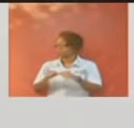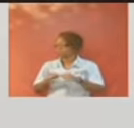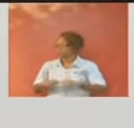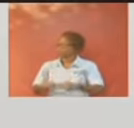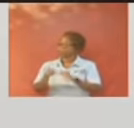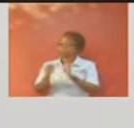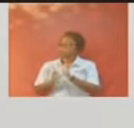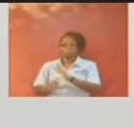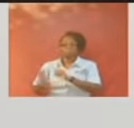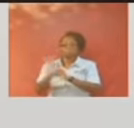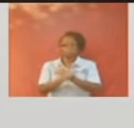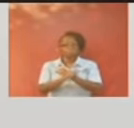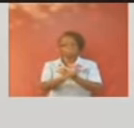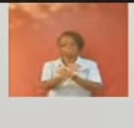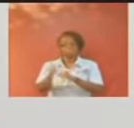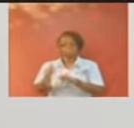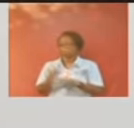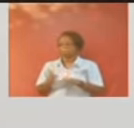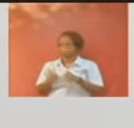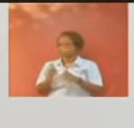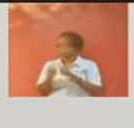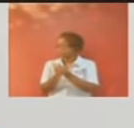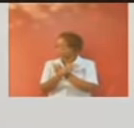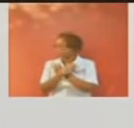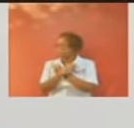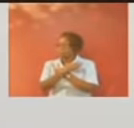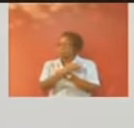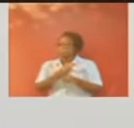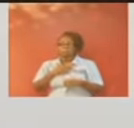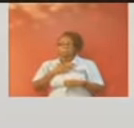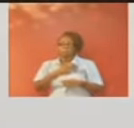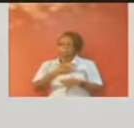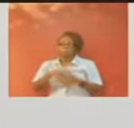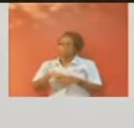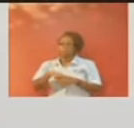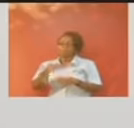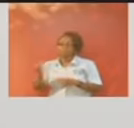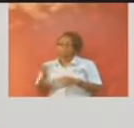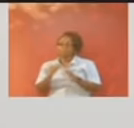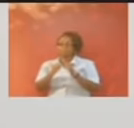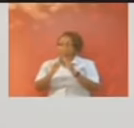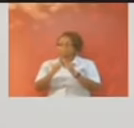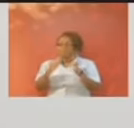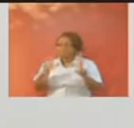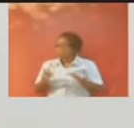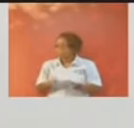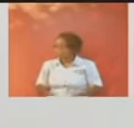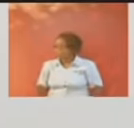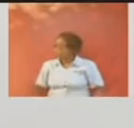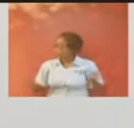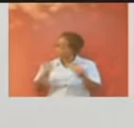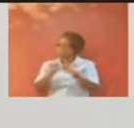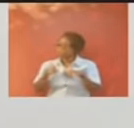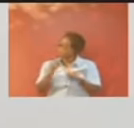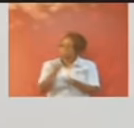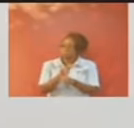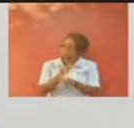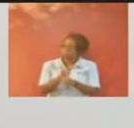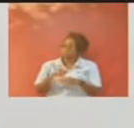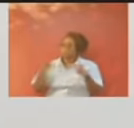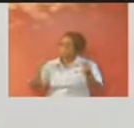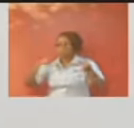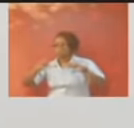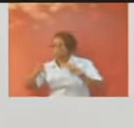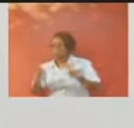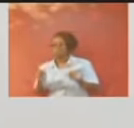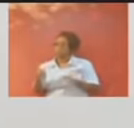your loved ones. Please only come out of your homes for important things like going to work, to the grocery, getting your flu vaccine,